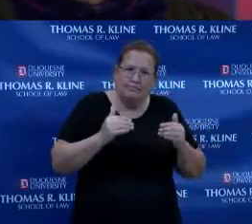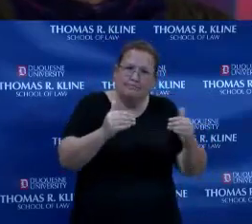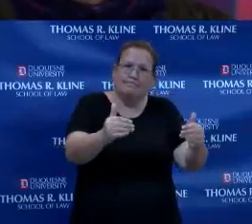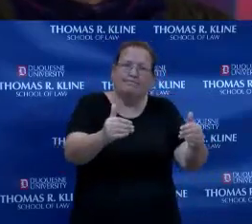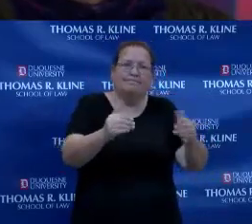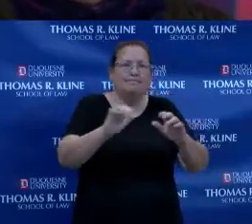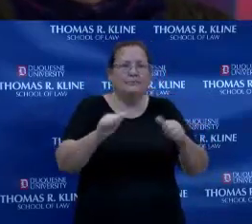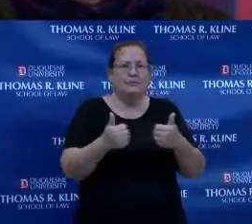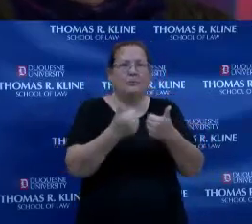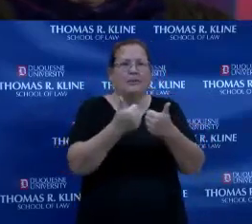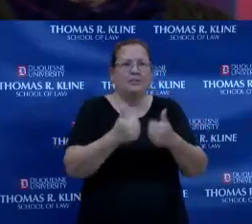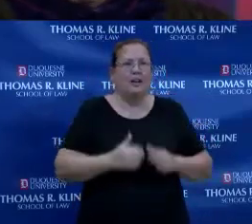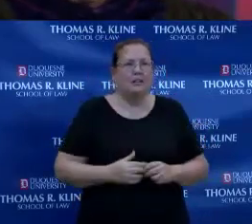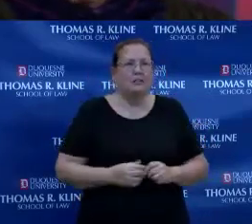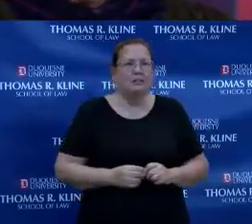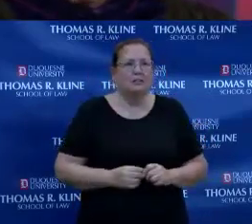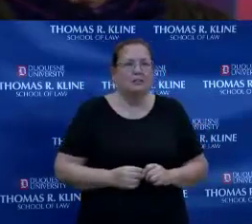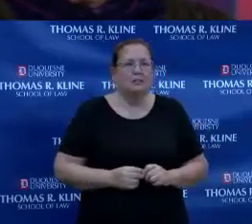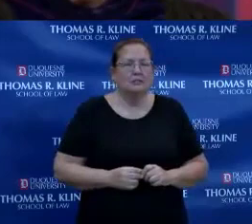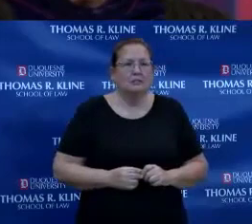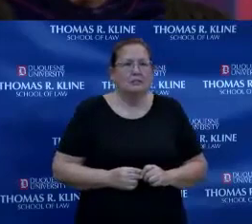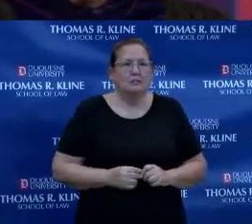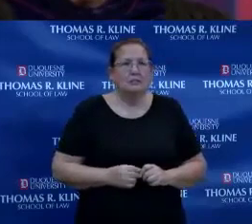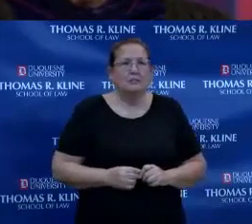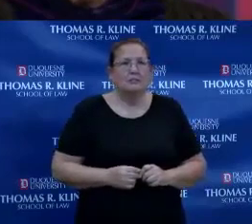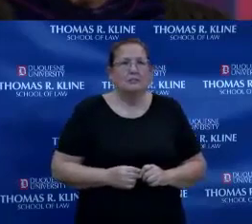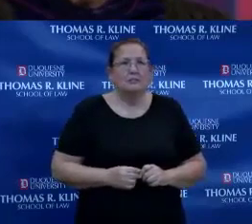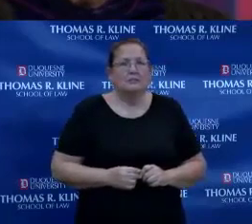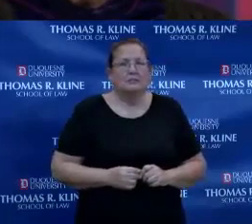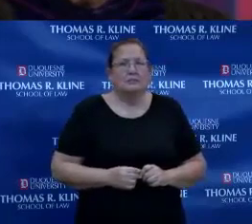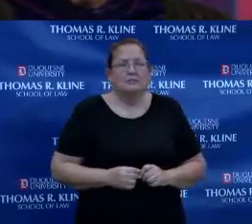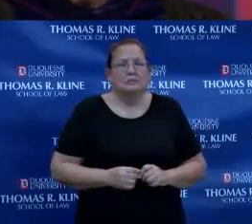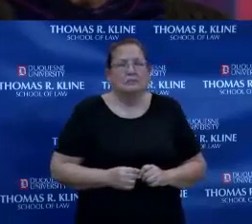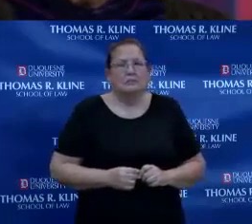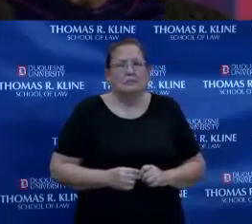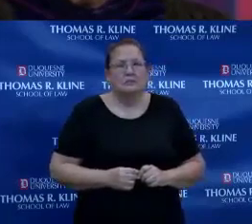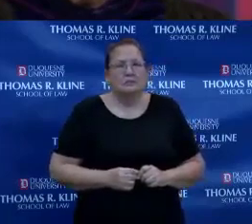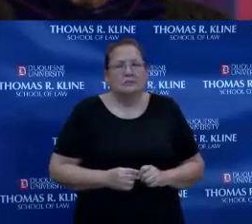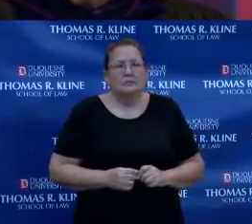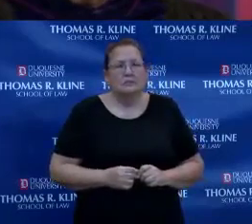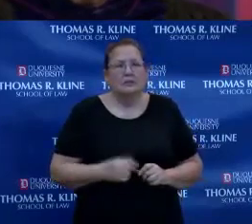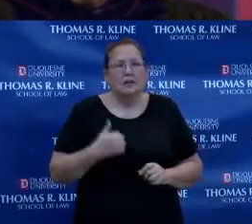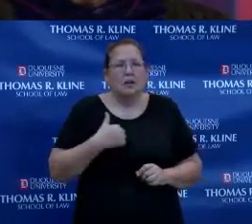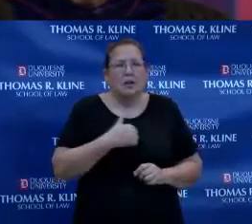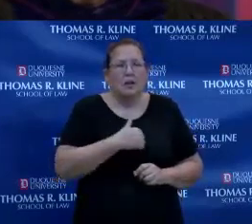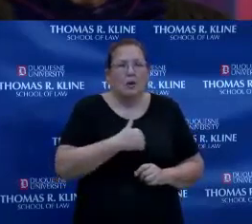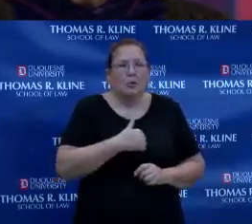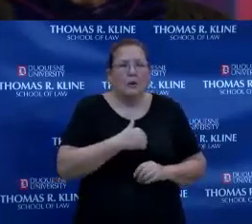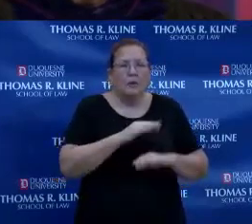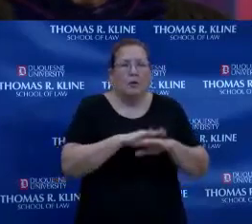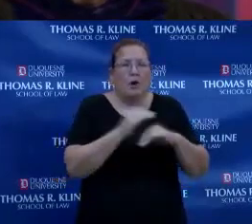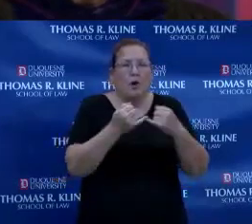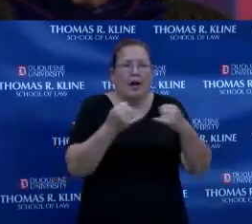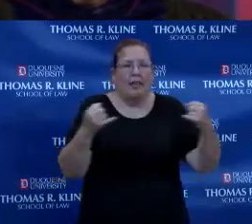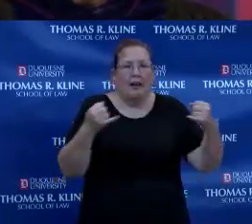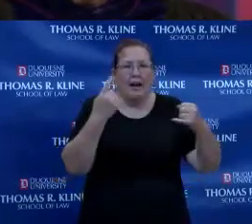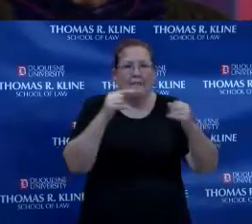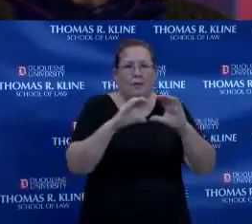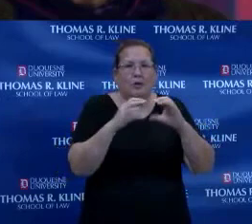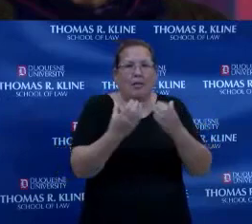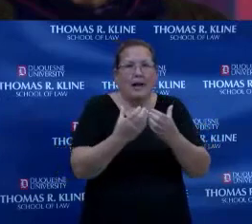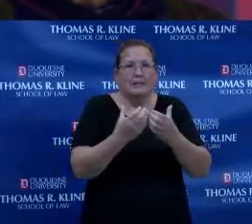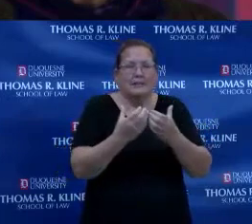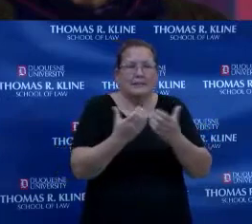forward. We didn't know if class would be in person or fully online, but with the school being as flexible